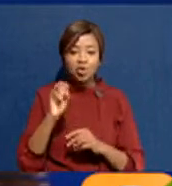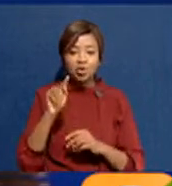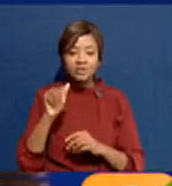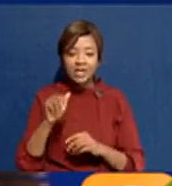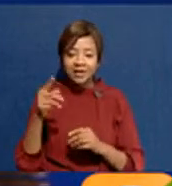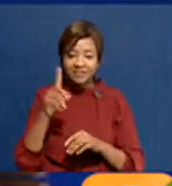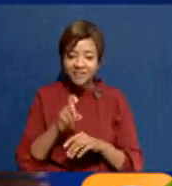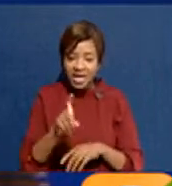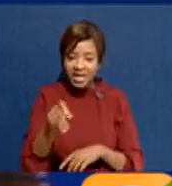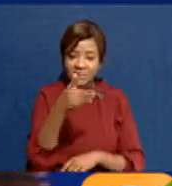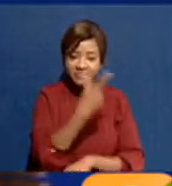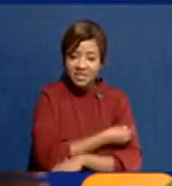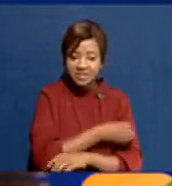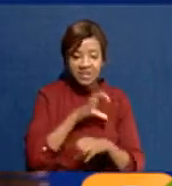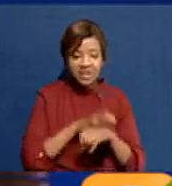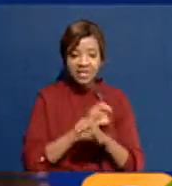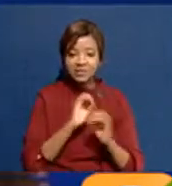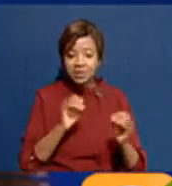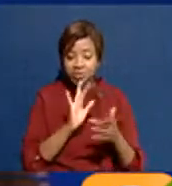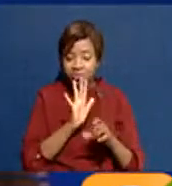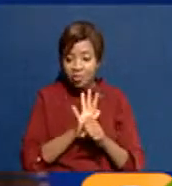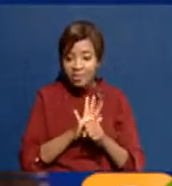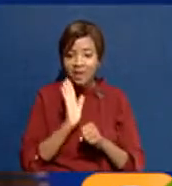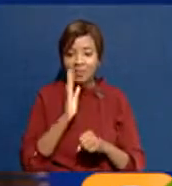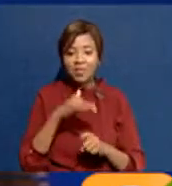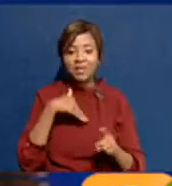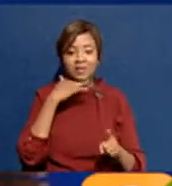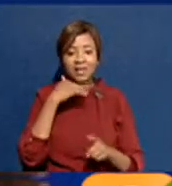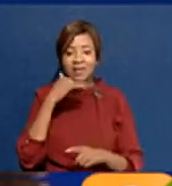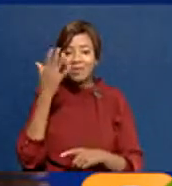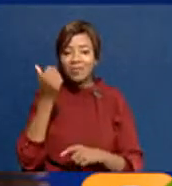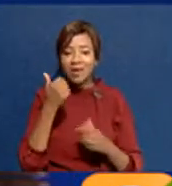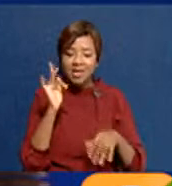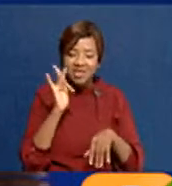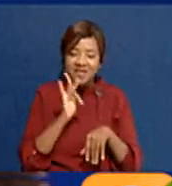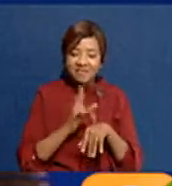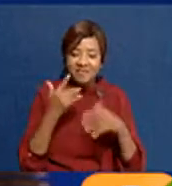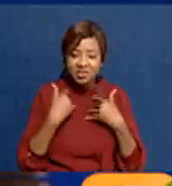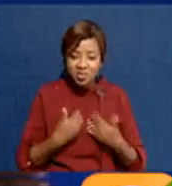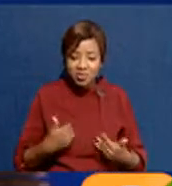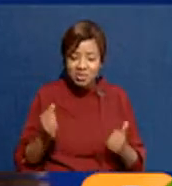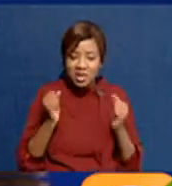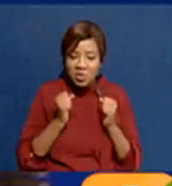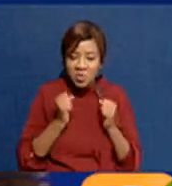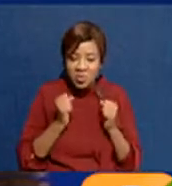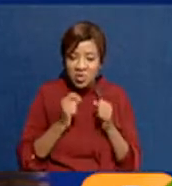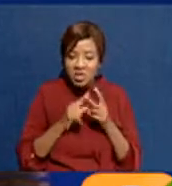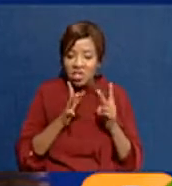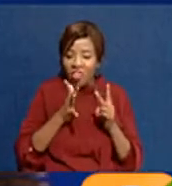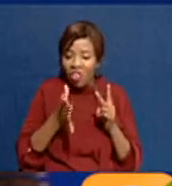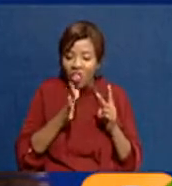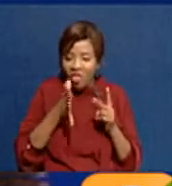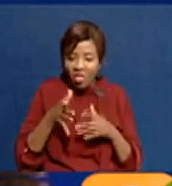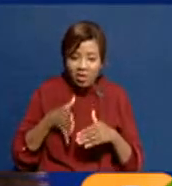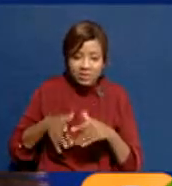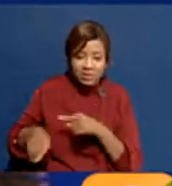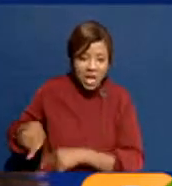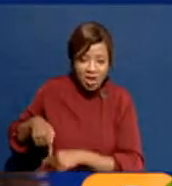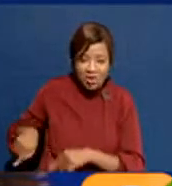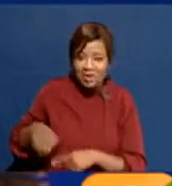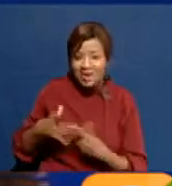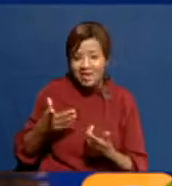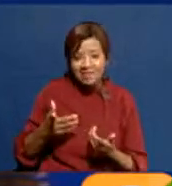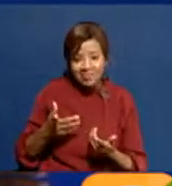So they will die of, you know, pneumonia infection. They will die of, you know, vomiting and diarrhea, things which are